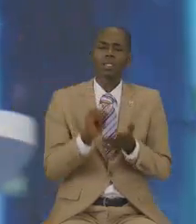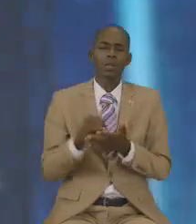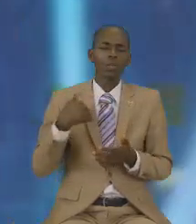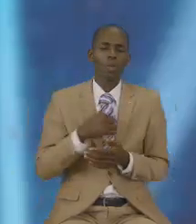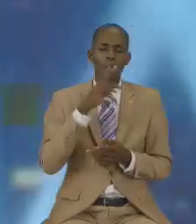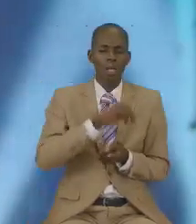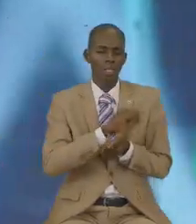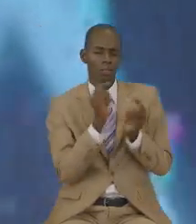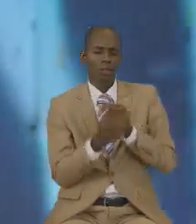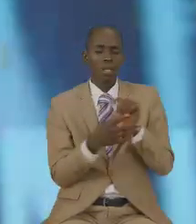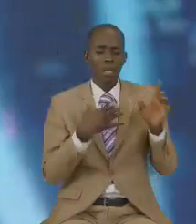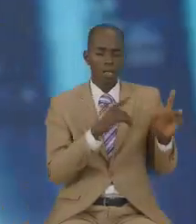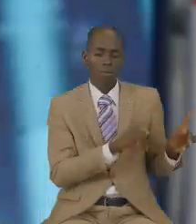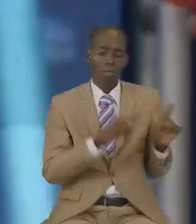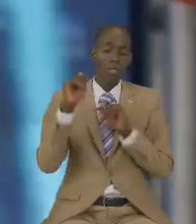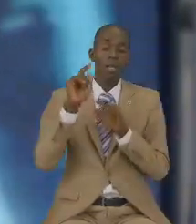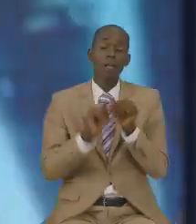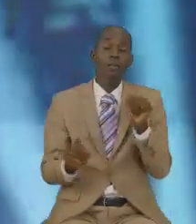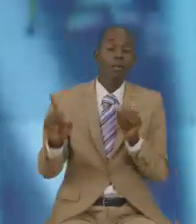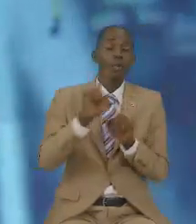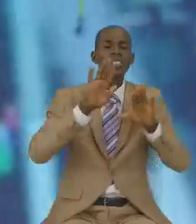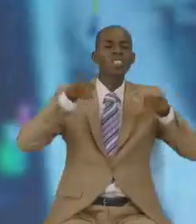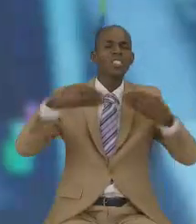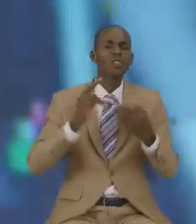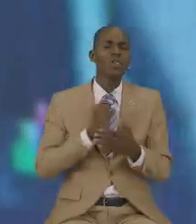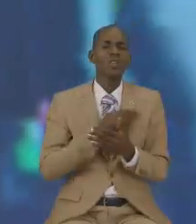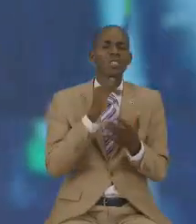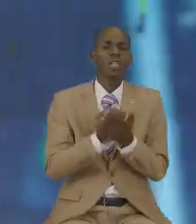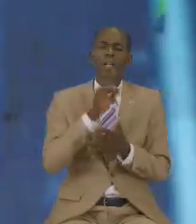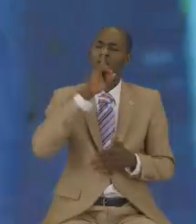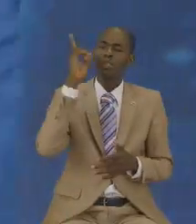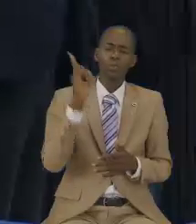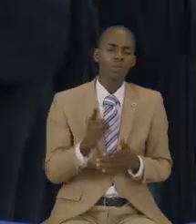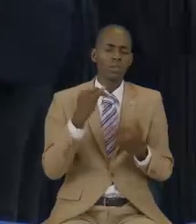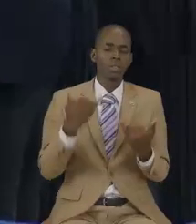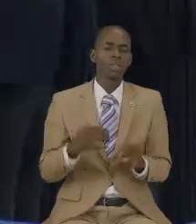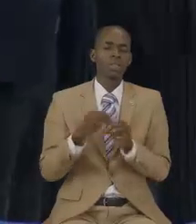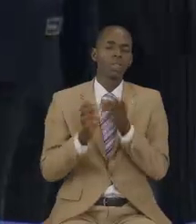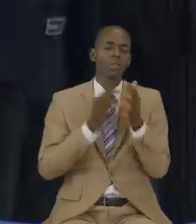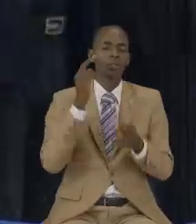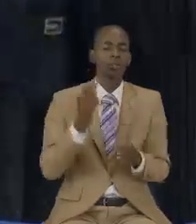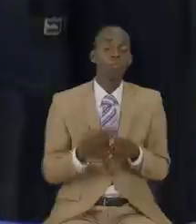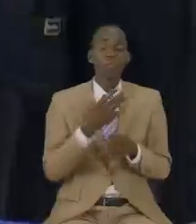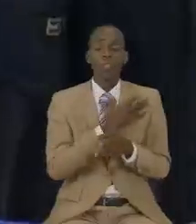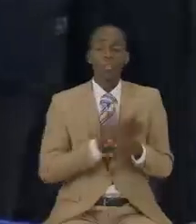you have translated everyone. Give that assurance to everyone in Jesus' name. And